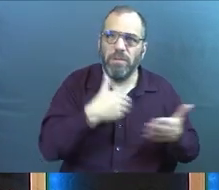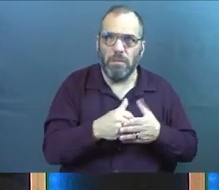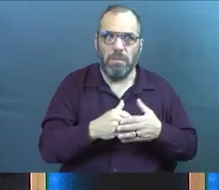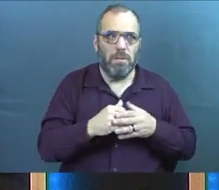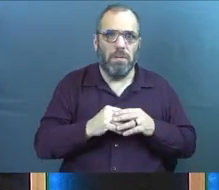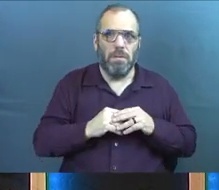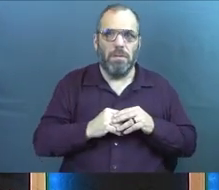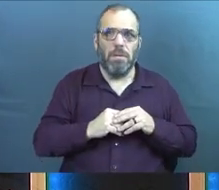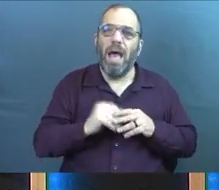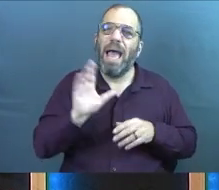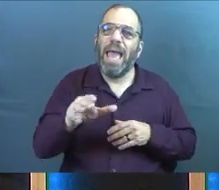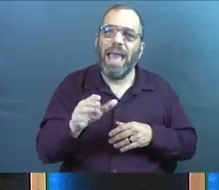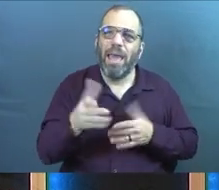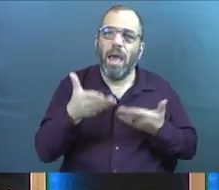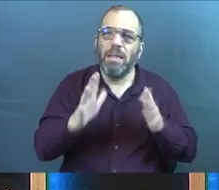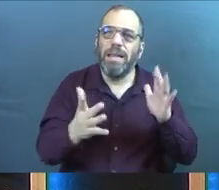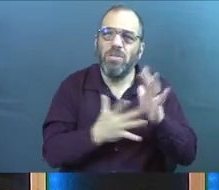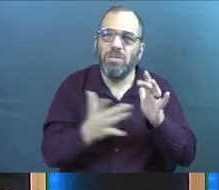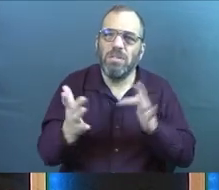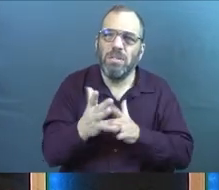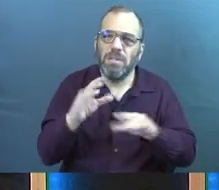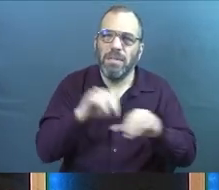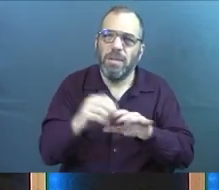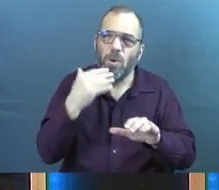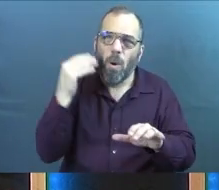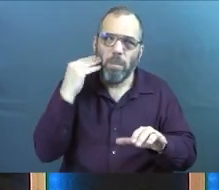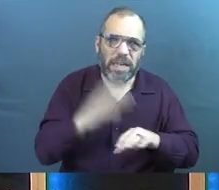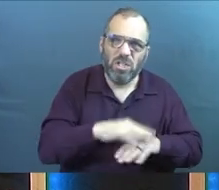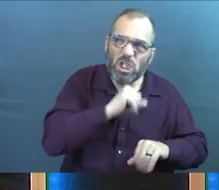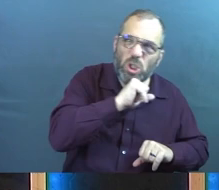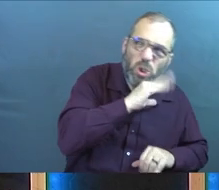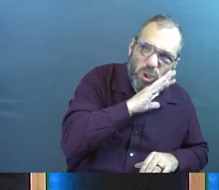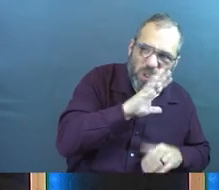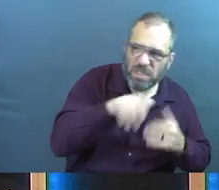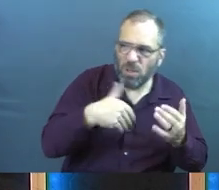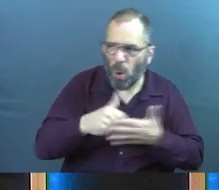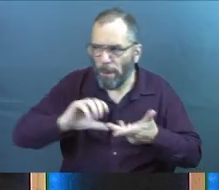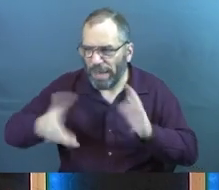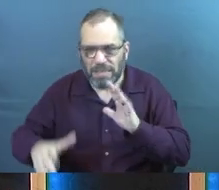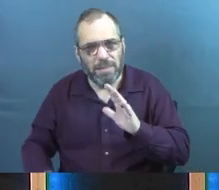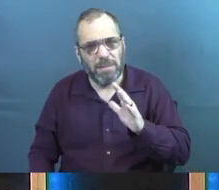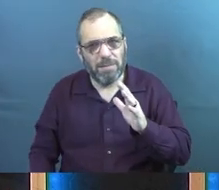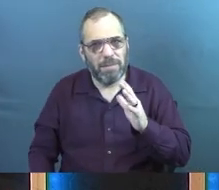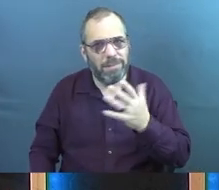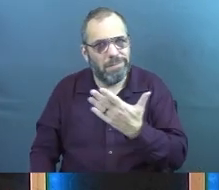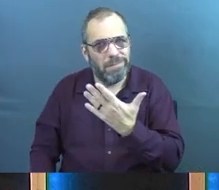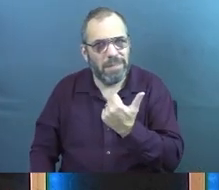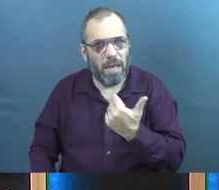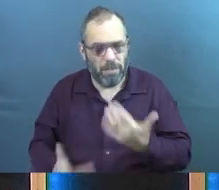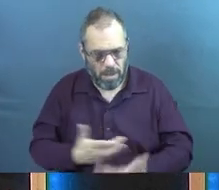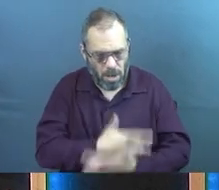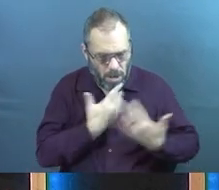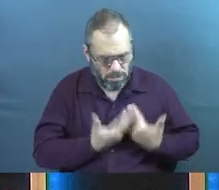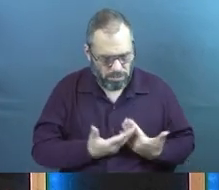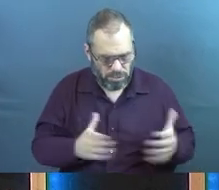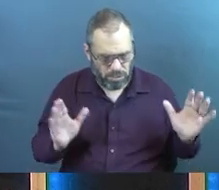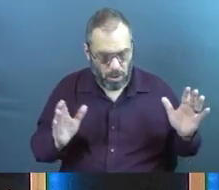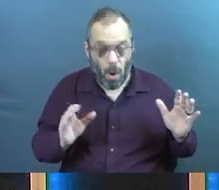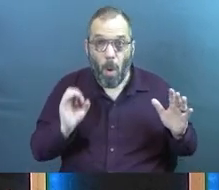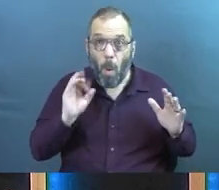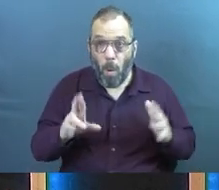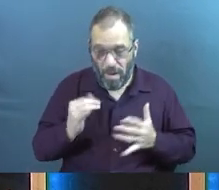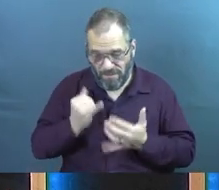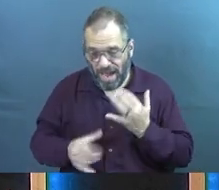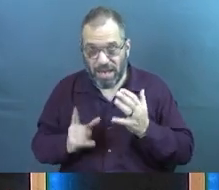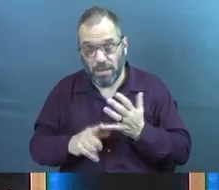us, we need to let Jesus into the other spaces, really surrender and let him have it all. And last but not least, maybe for